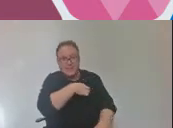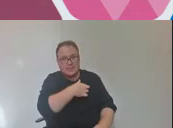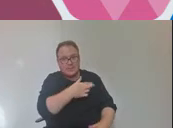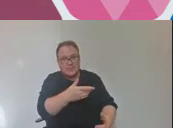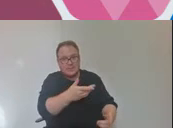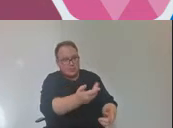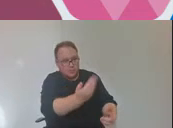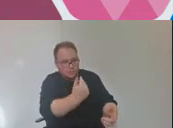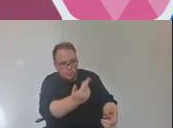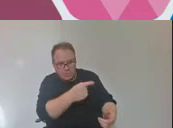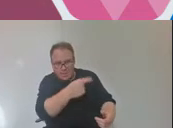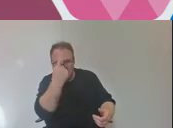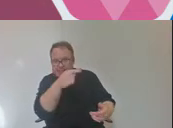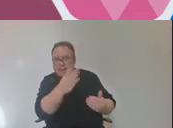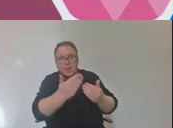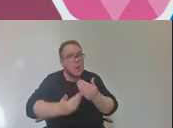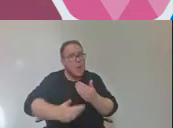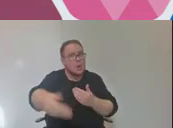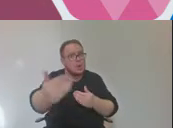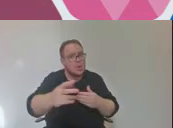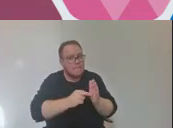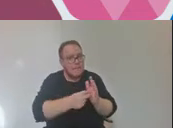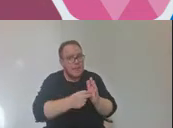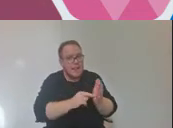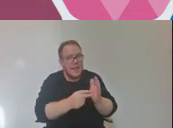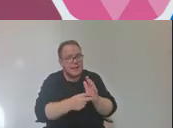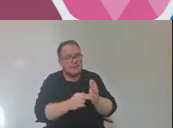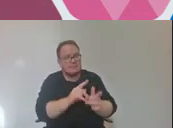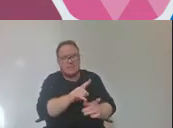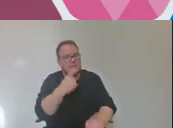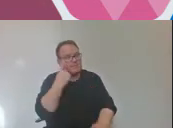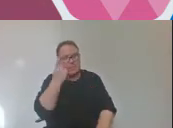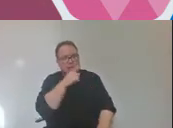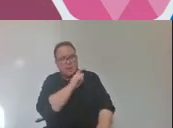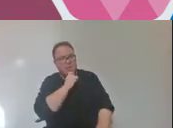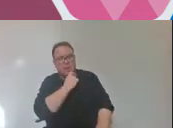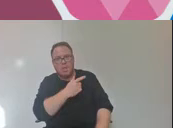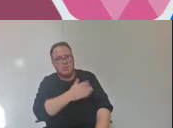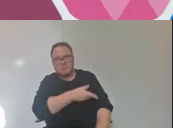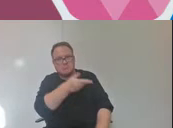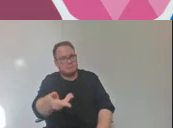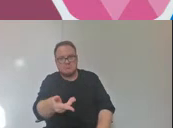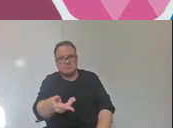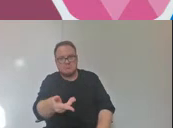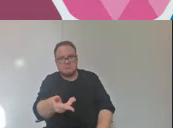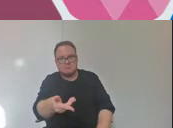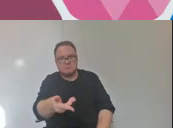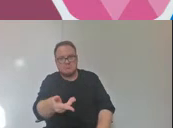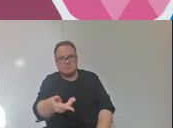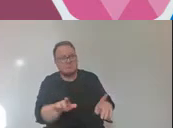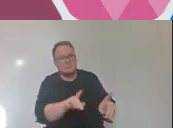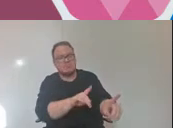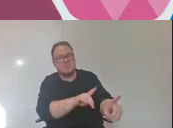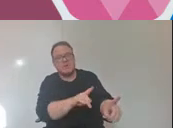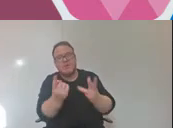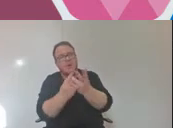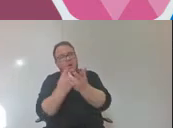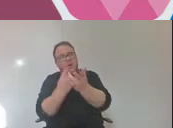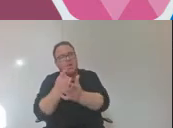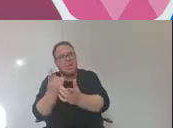long-term plan, which are very unlikely to be delivered, and other things.